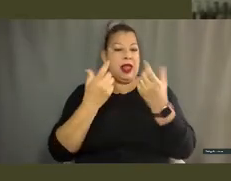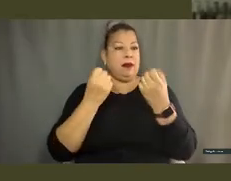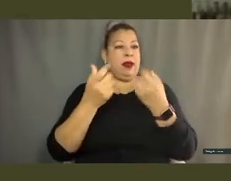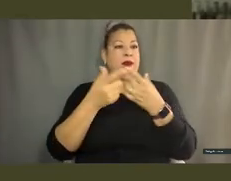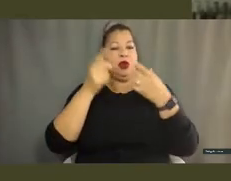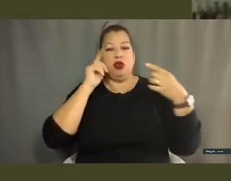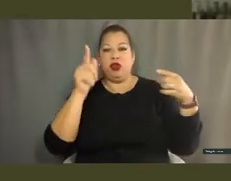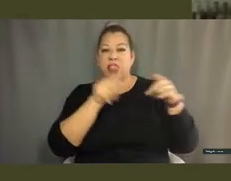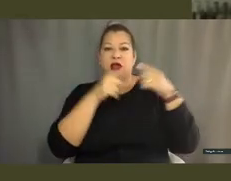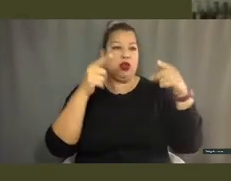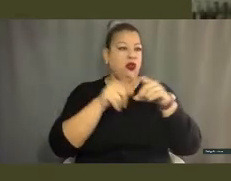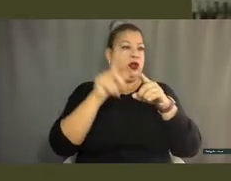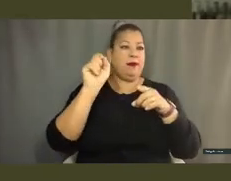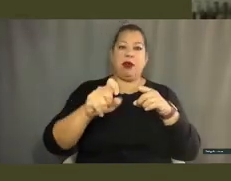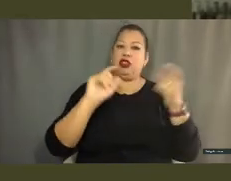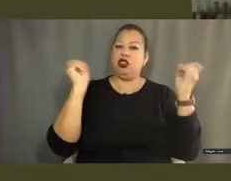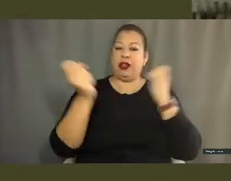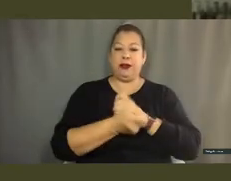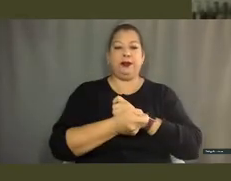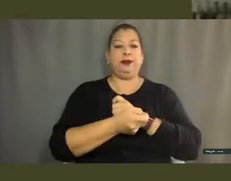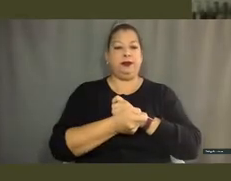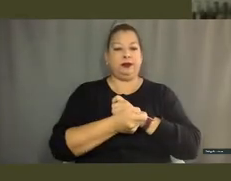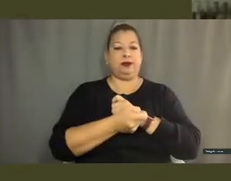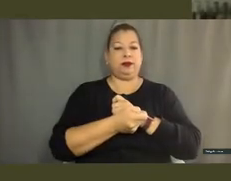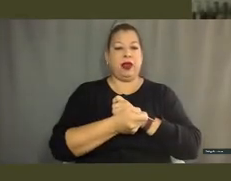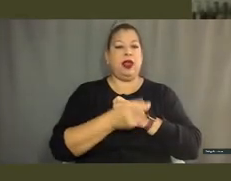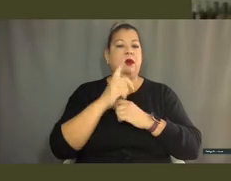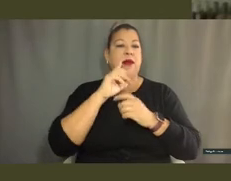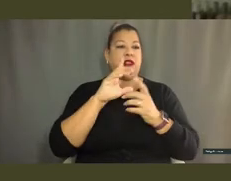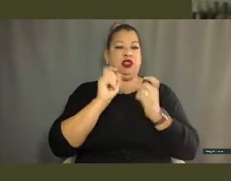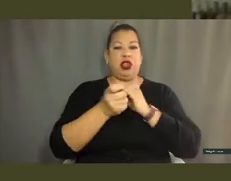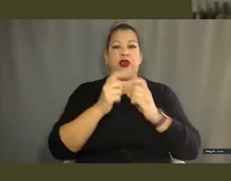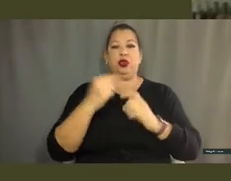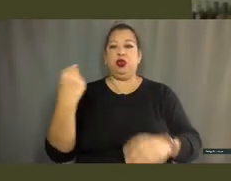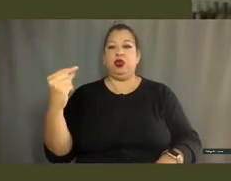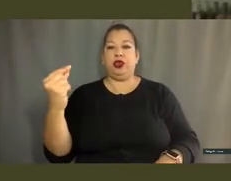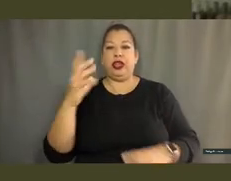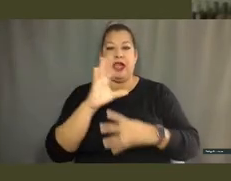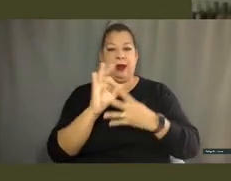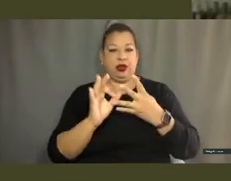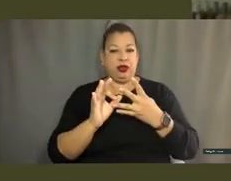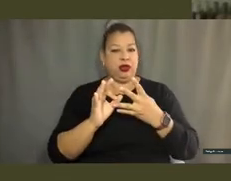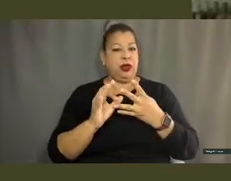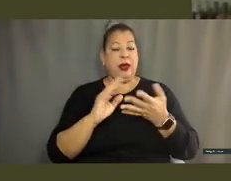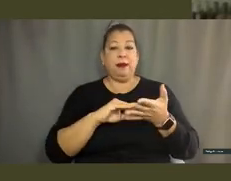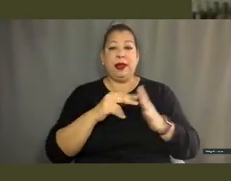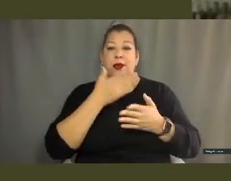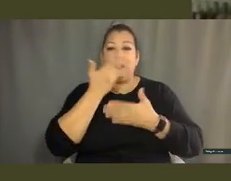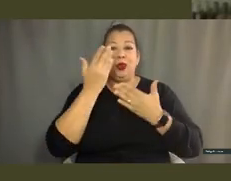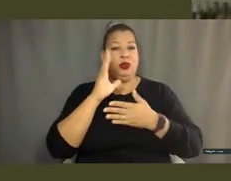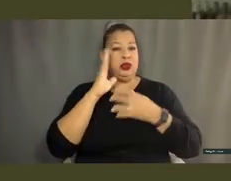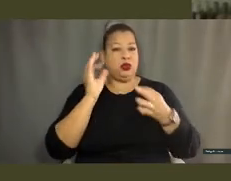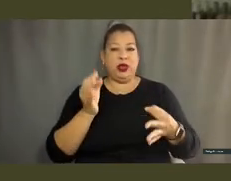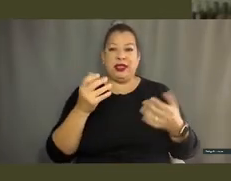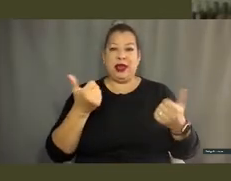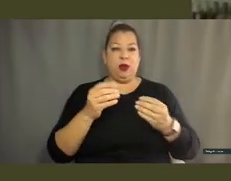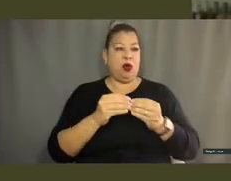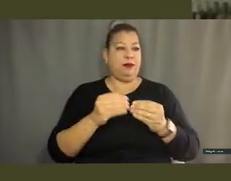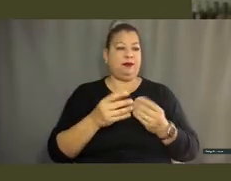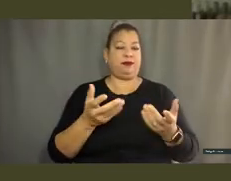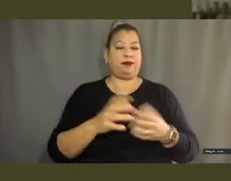in the green on green options. So automatically this is getting me the sort of choice of the, you know, the technology of the choice. At the same